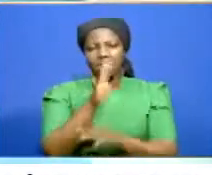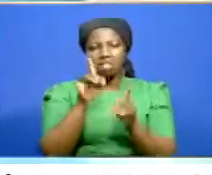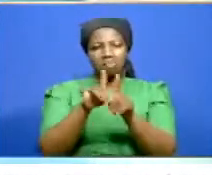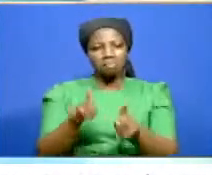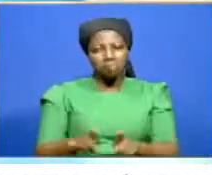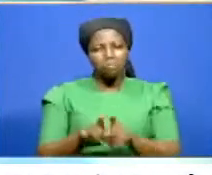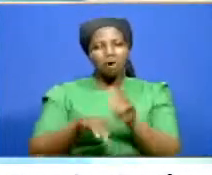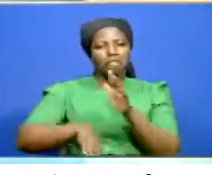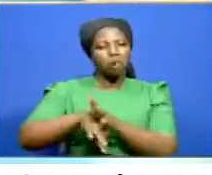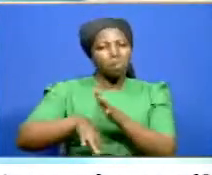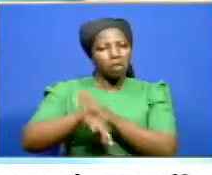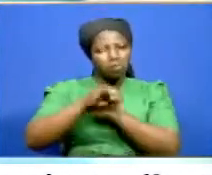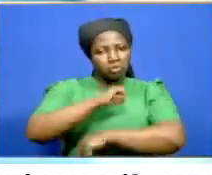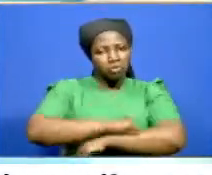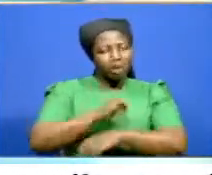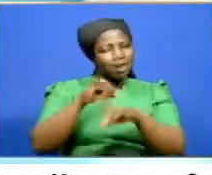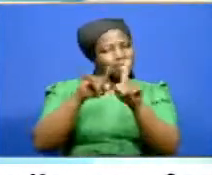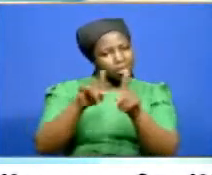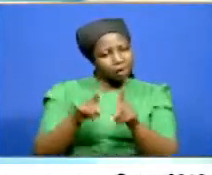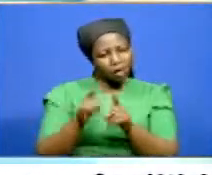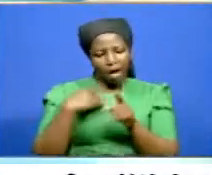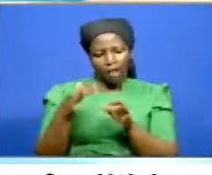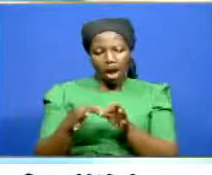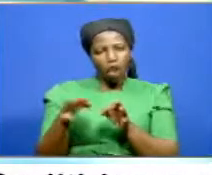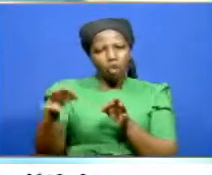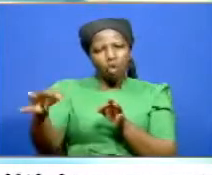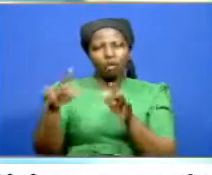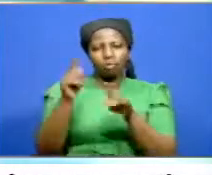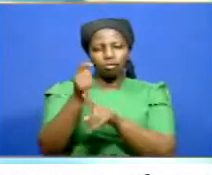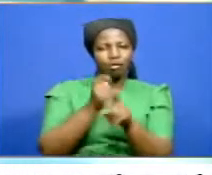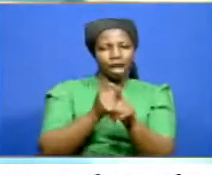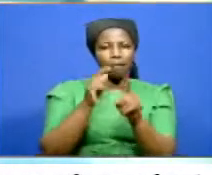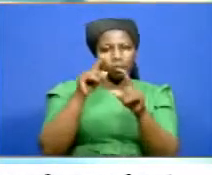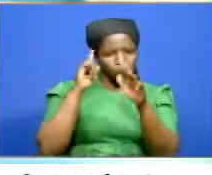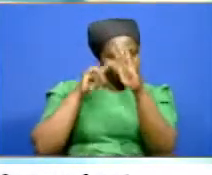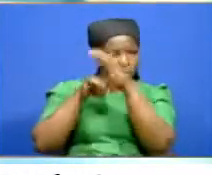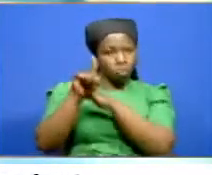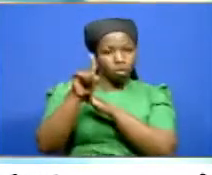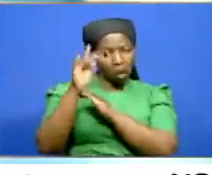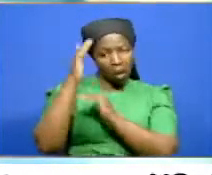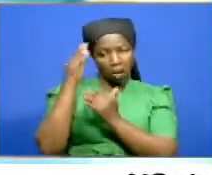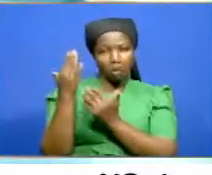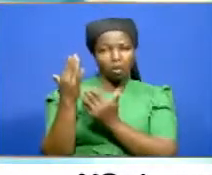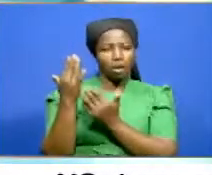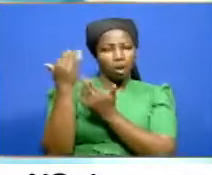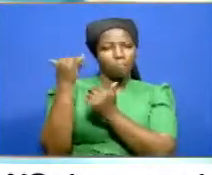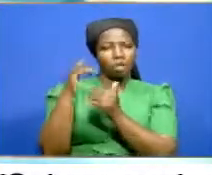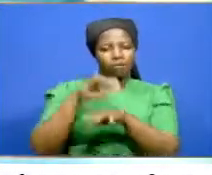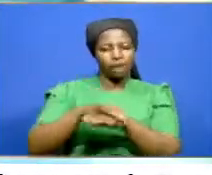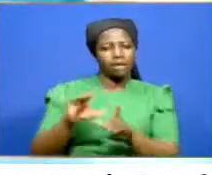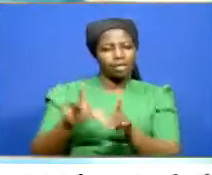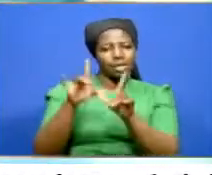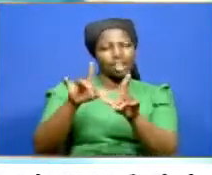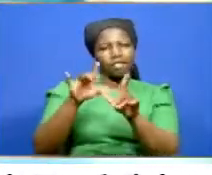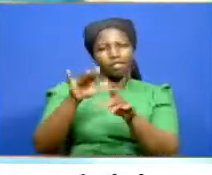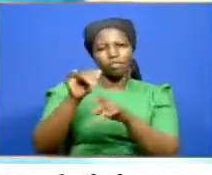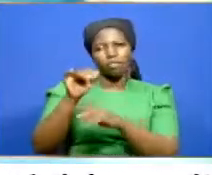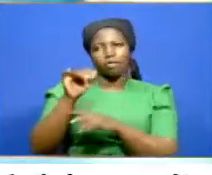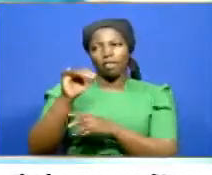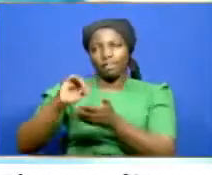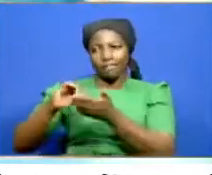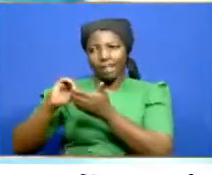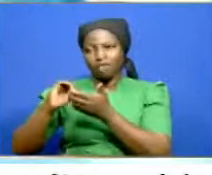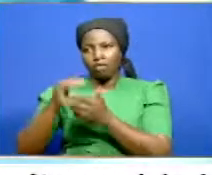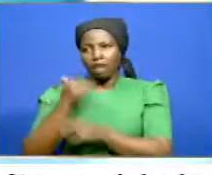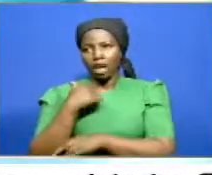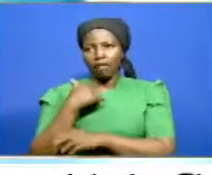also have a long-term goal, or maybe 5-year strategic plan of even being certified by the federation, and we know we'll definitely get there. We had some 5-year